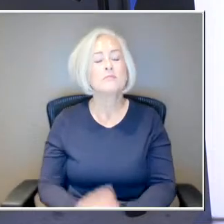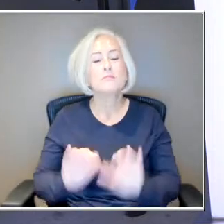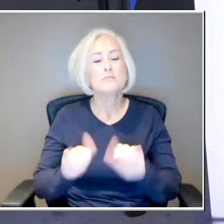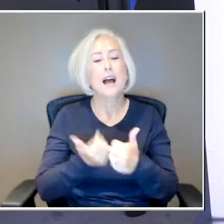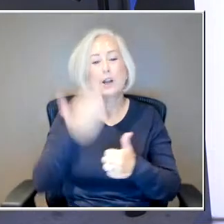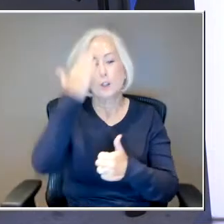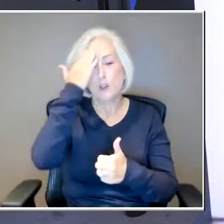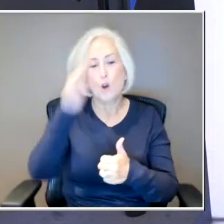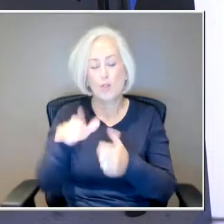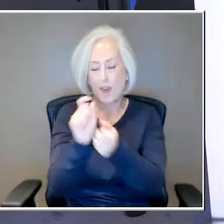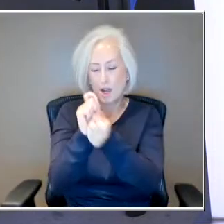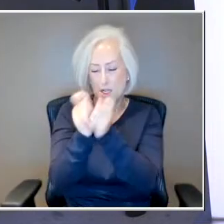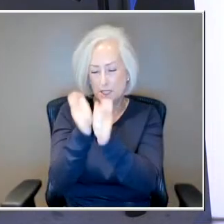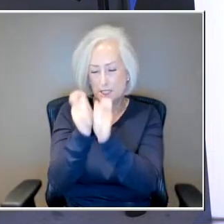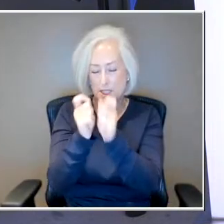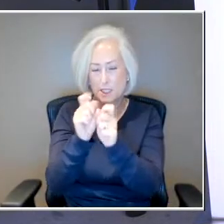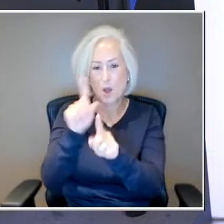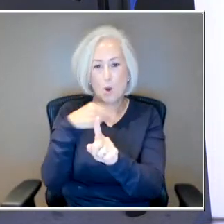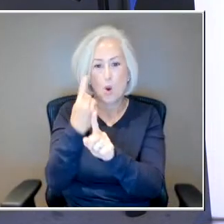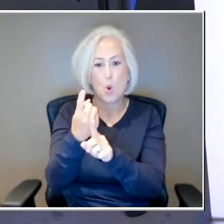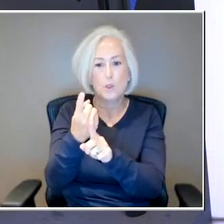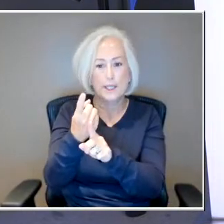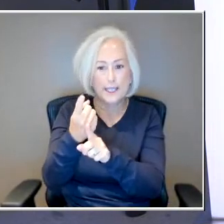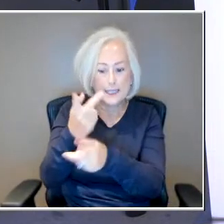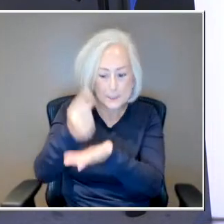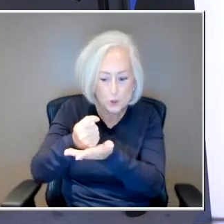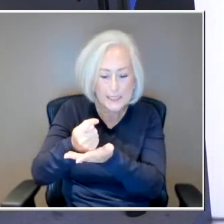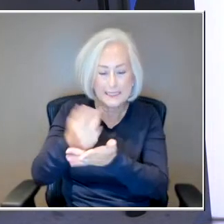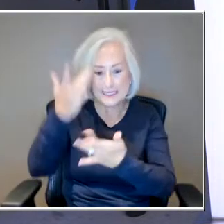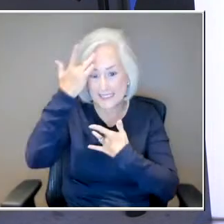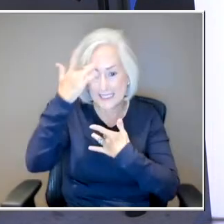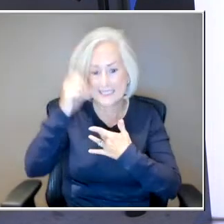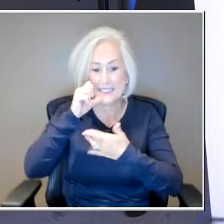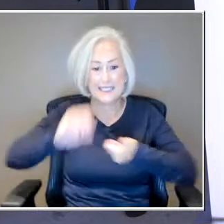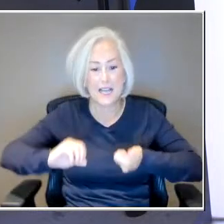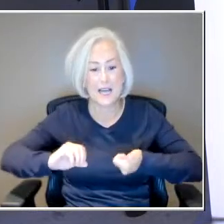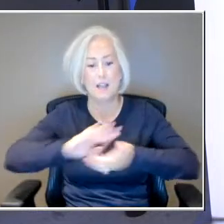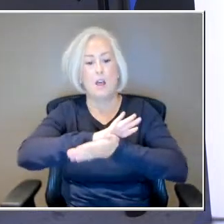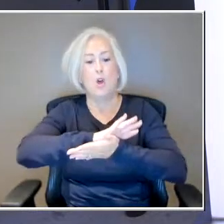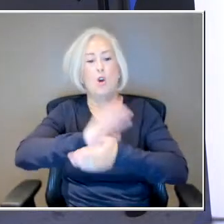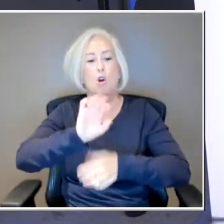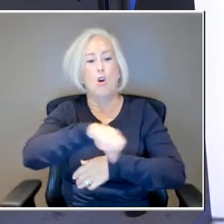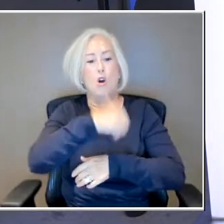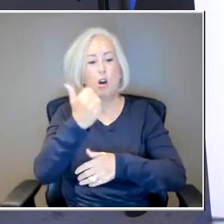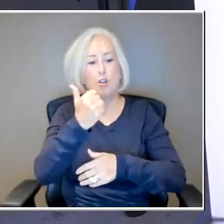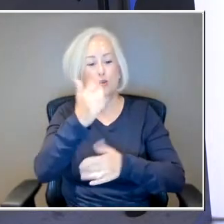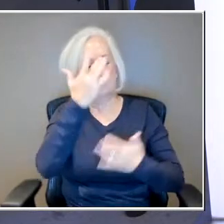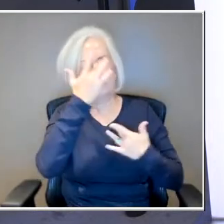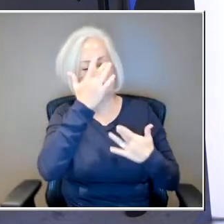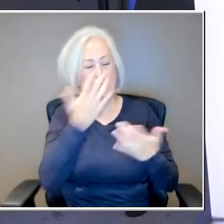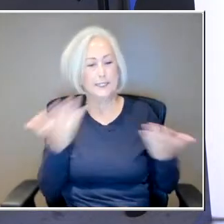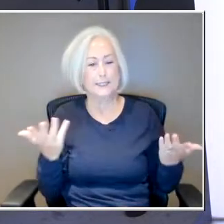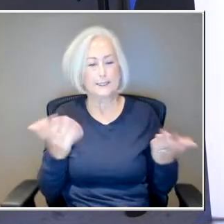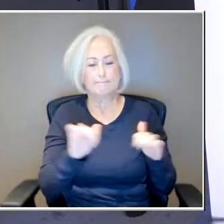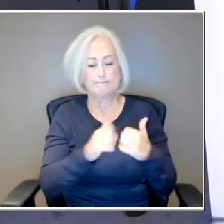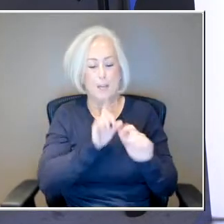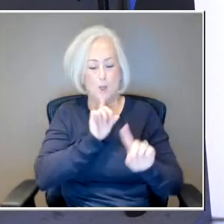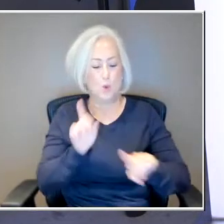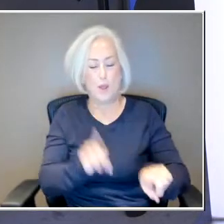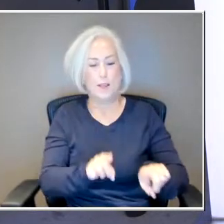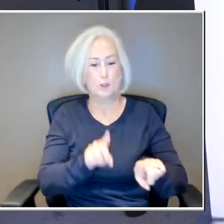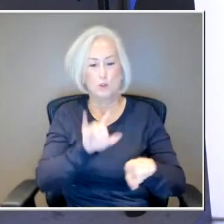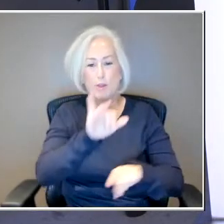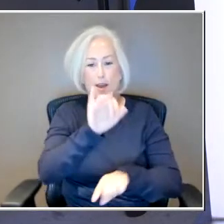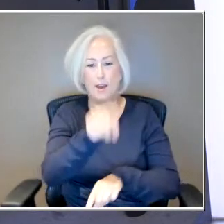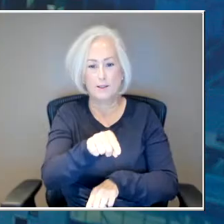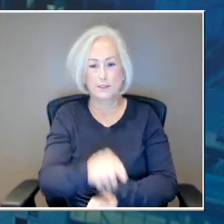only treating the disease and not causing other unintended effects? And how do you answer those questions when those come up? I think this